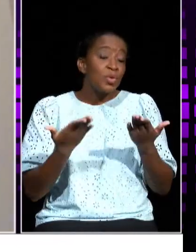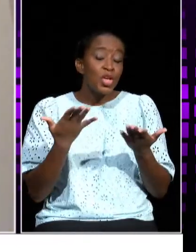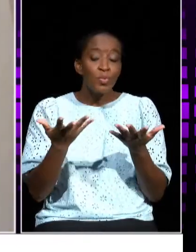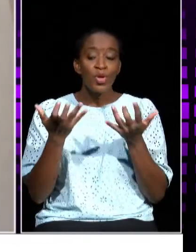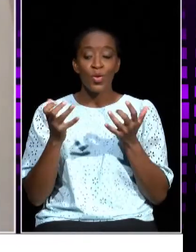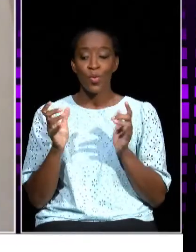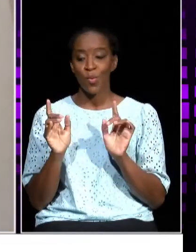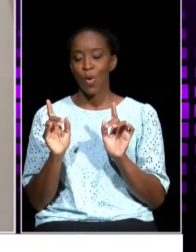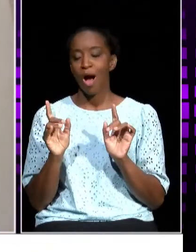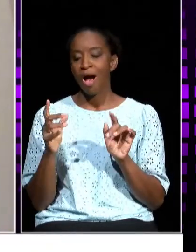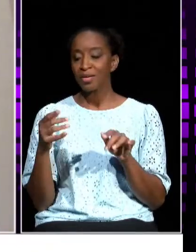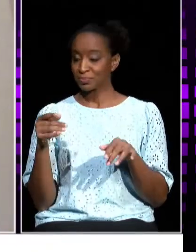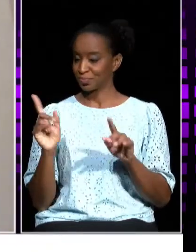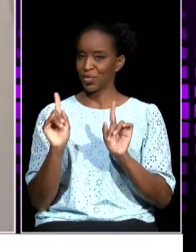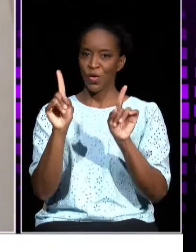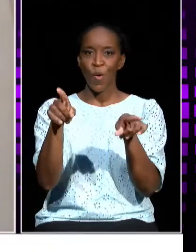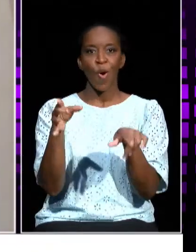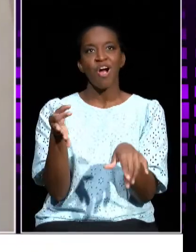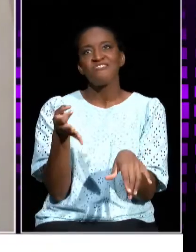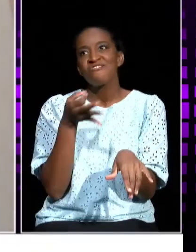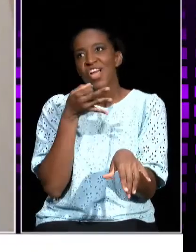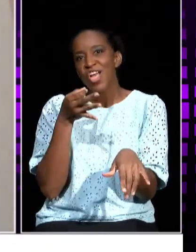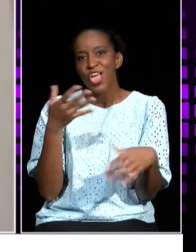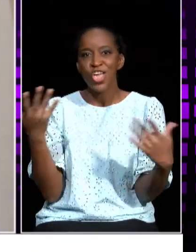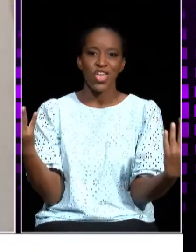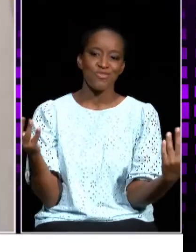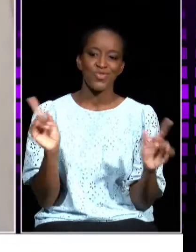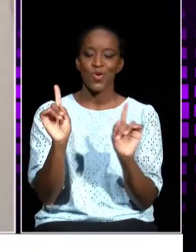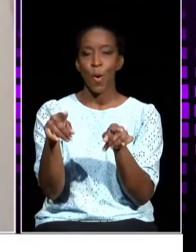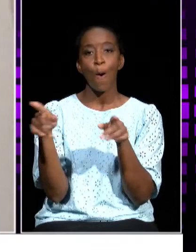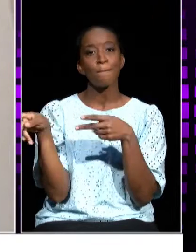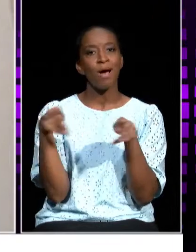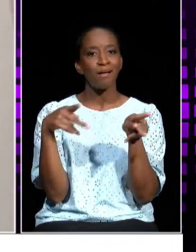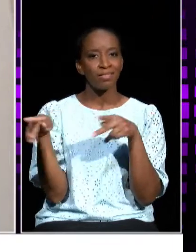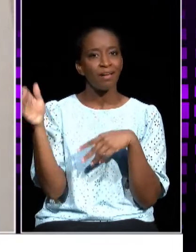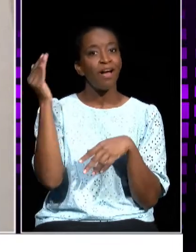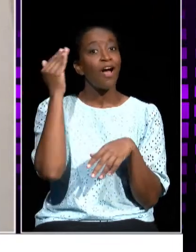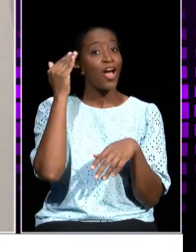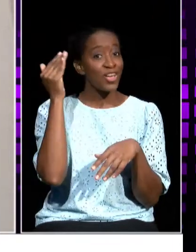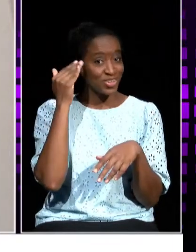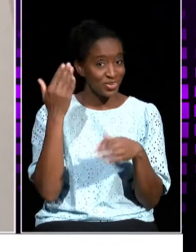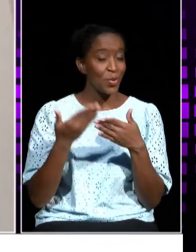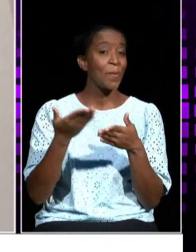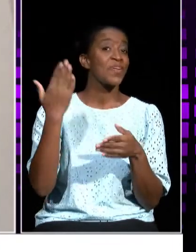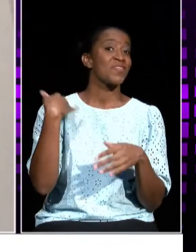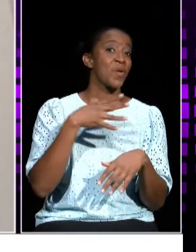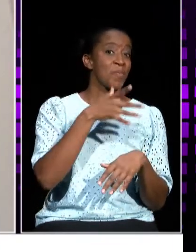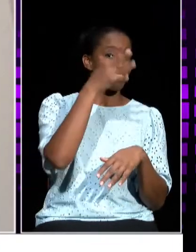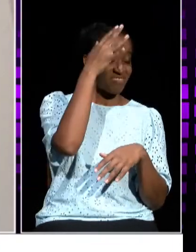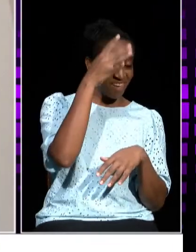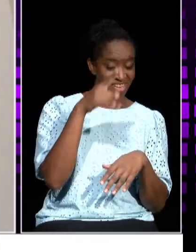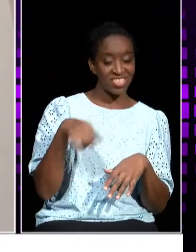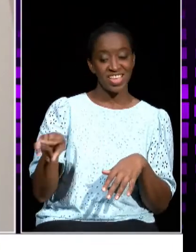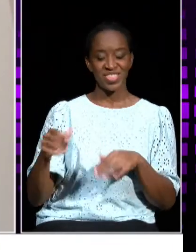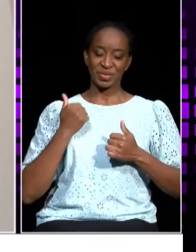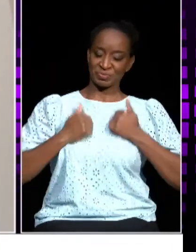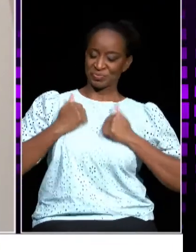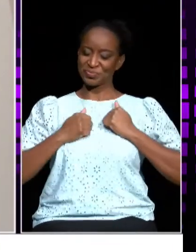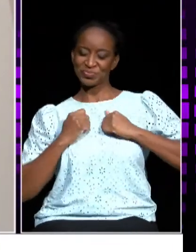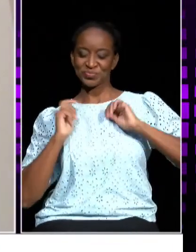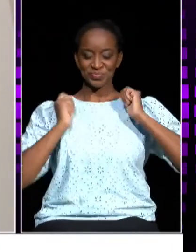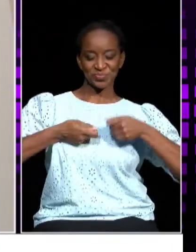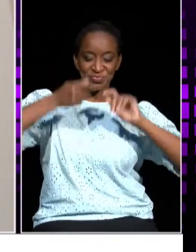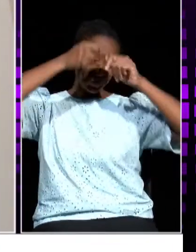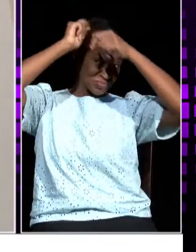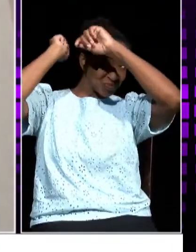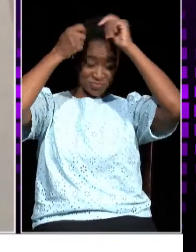was done in a different way when older persons were growing up. The parents will wait till they get dressed and then tell them they're not going anywhere. But